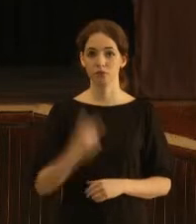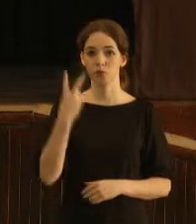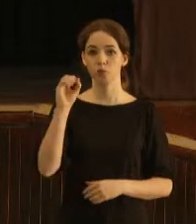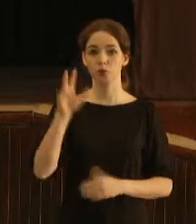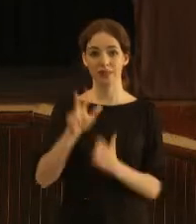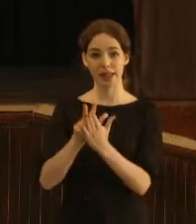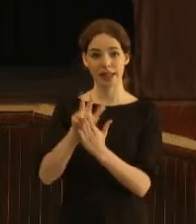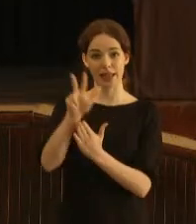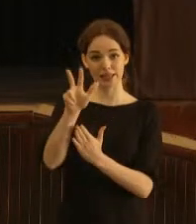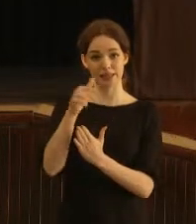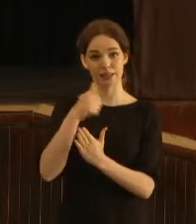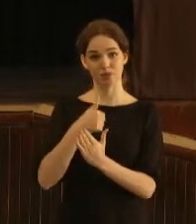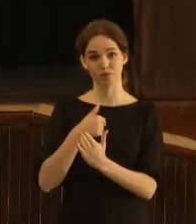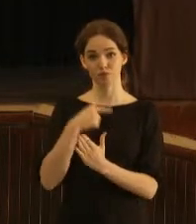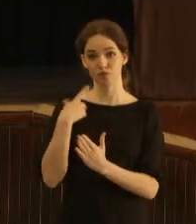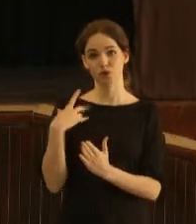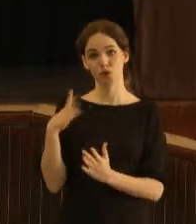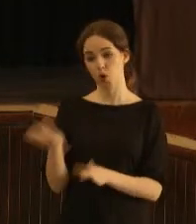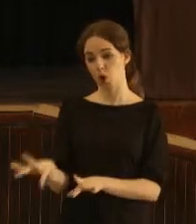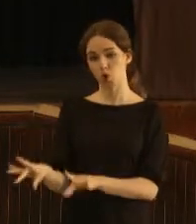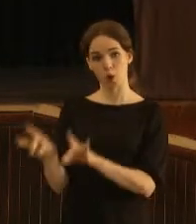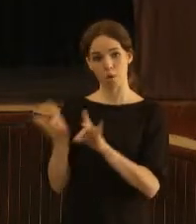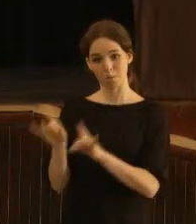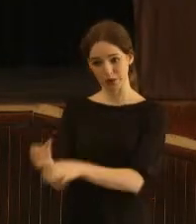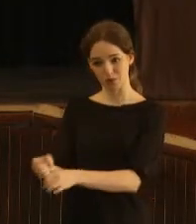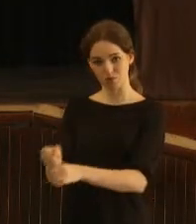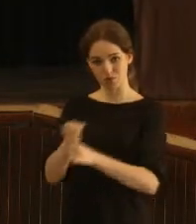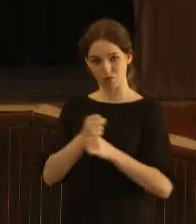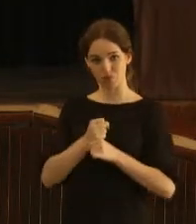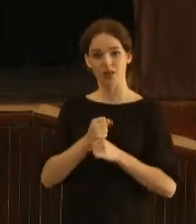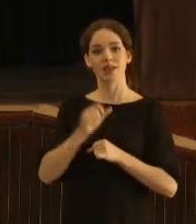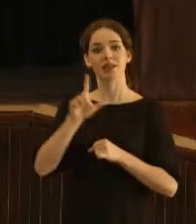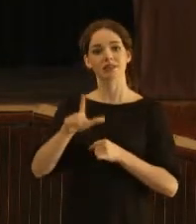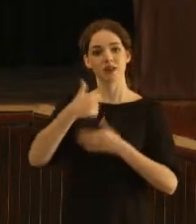we adopted a 7-month-old baby. Ja, dit was met